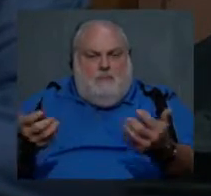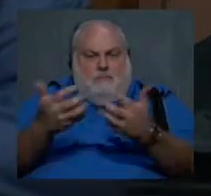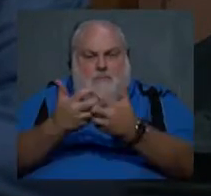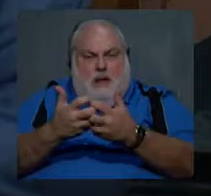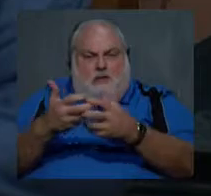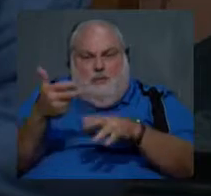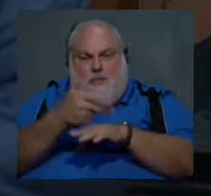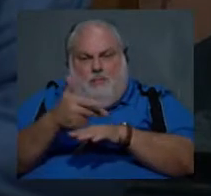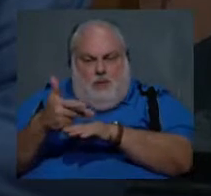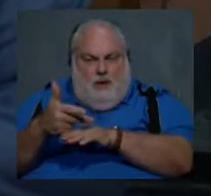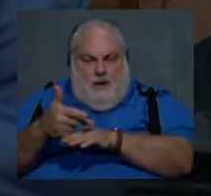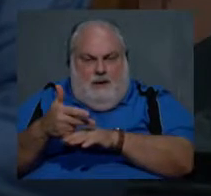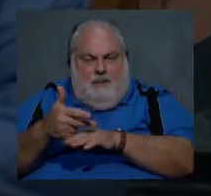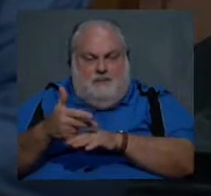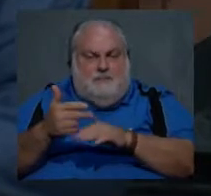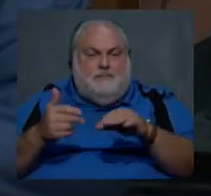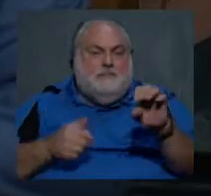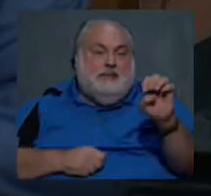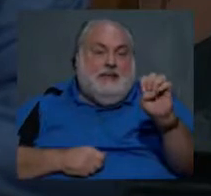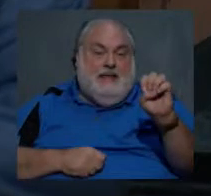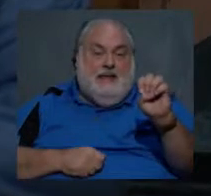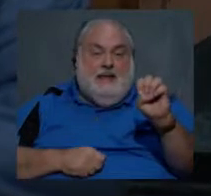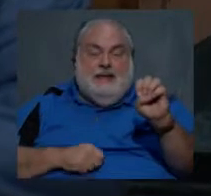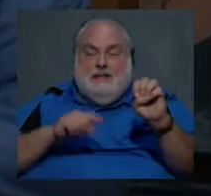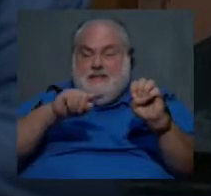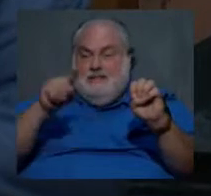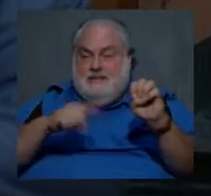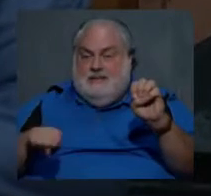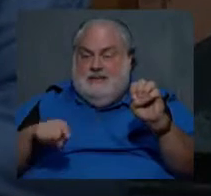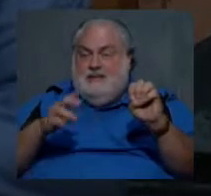the site. Item number E, file number